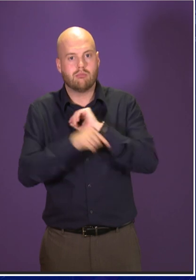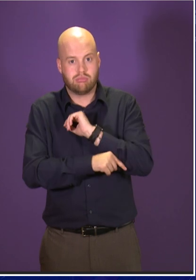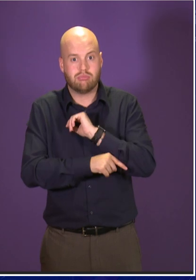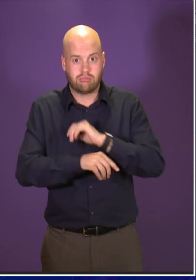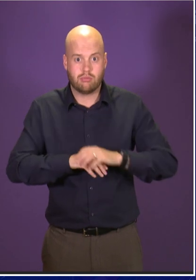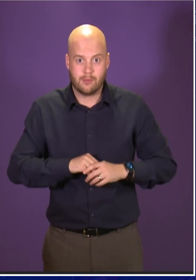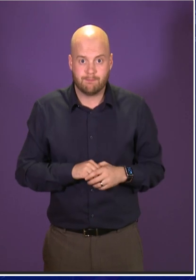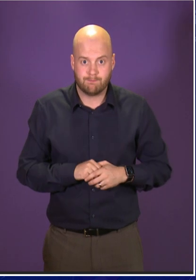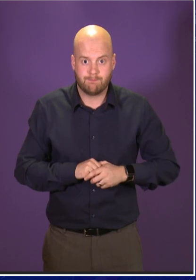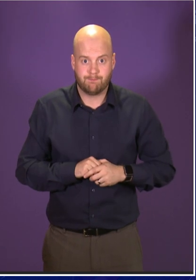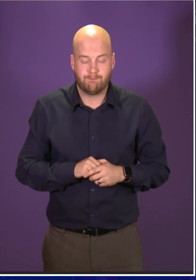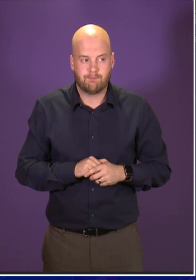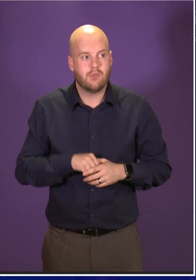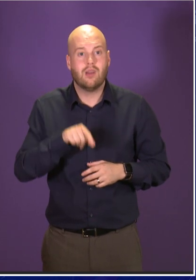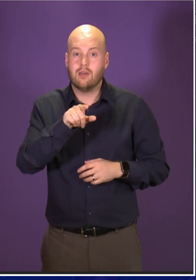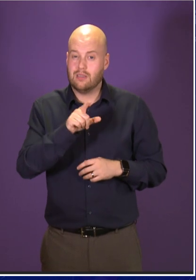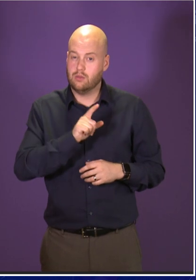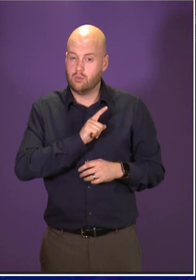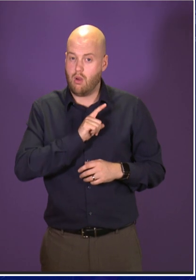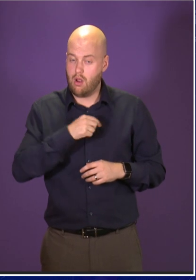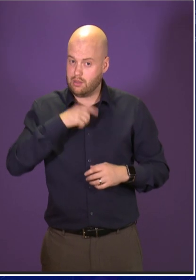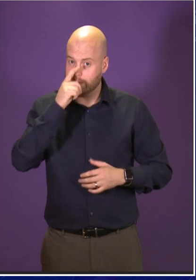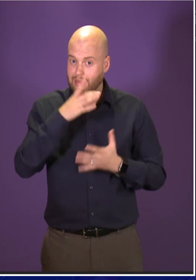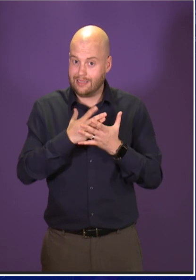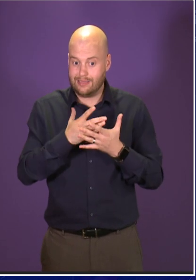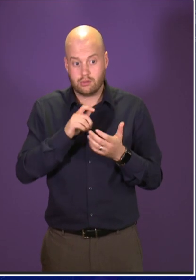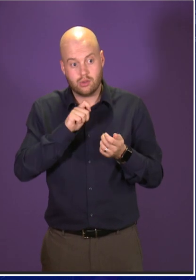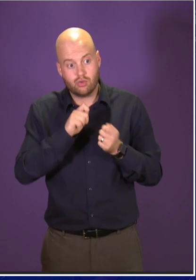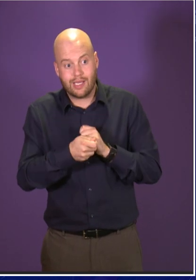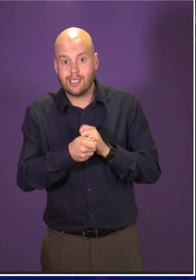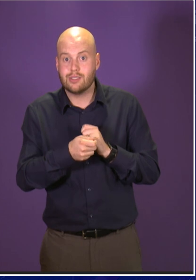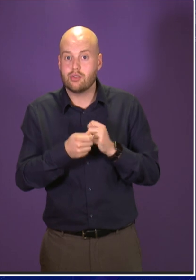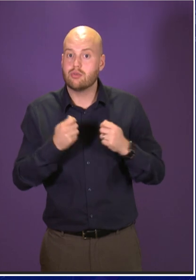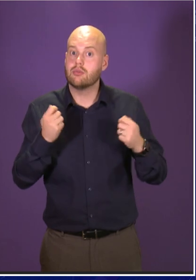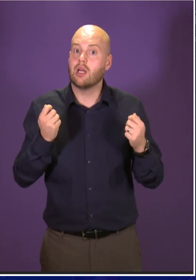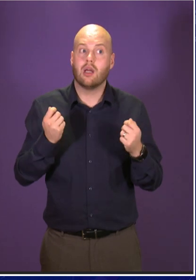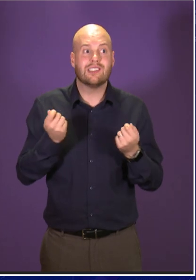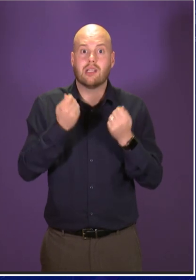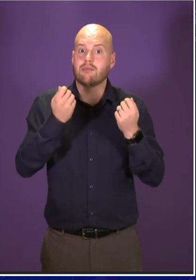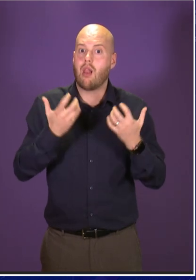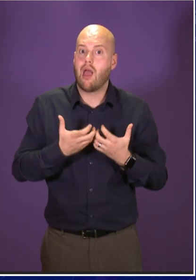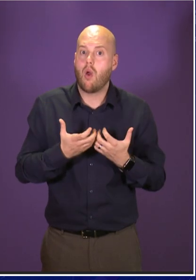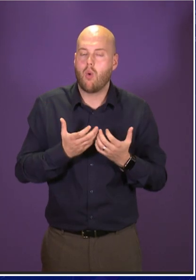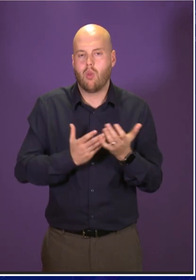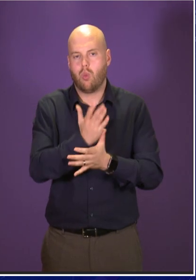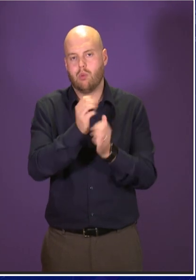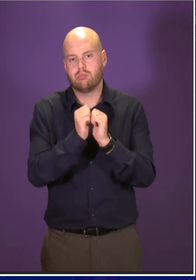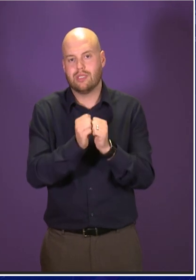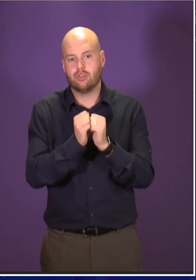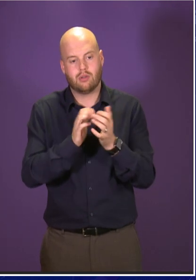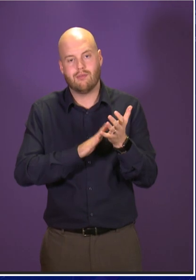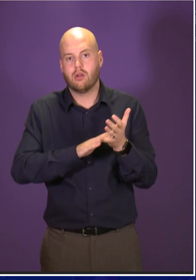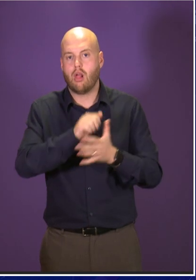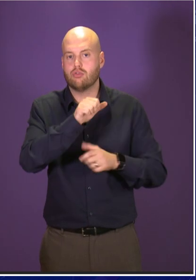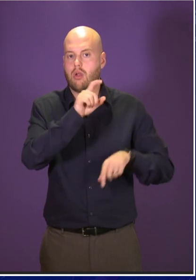borders. That is why I believe that change can only be achieved through the appreciation of the cultural dimension in